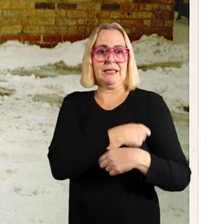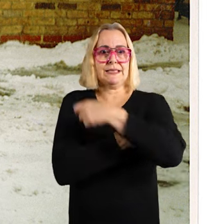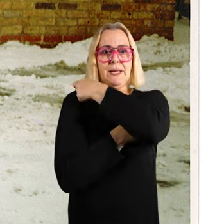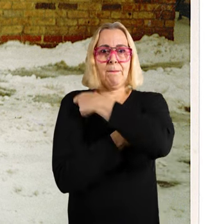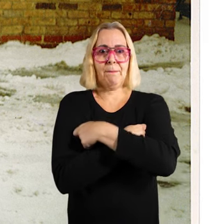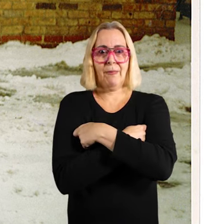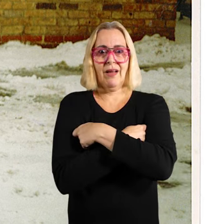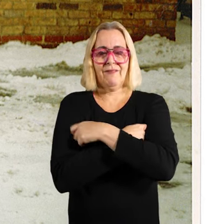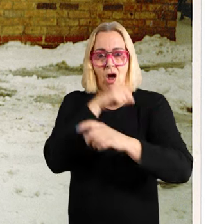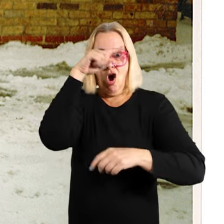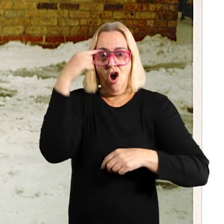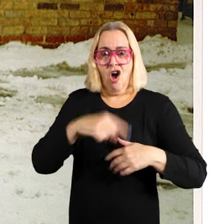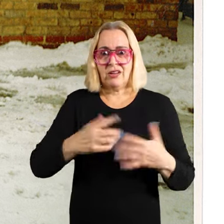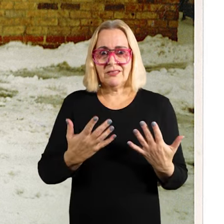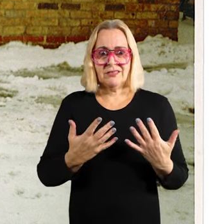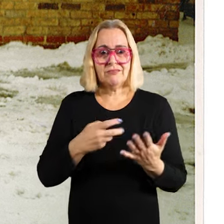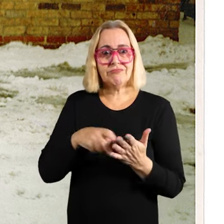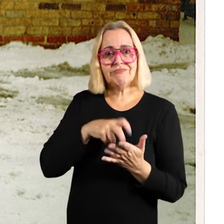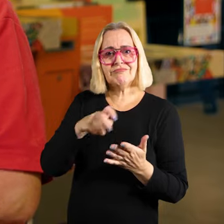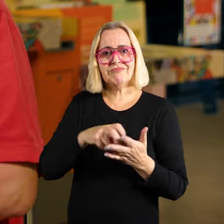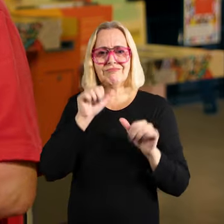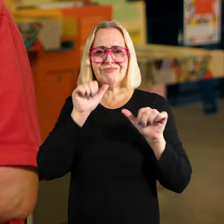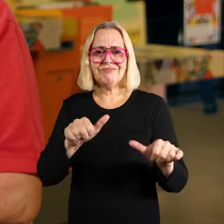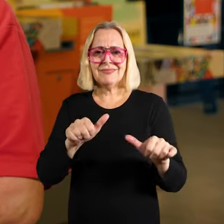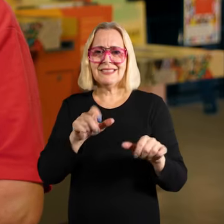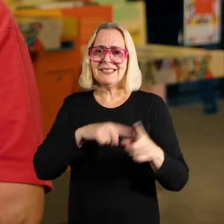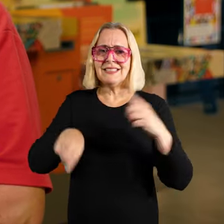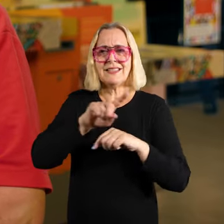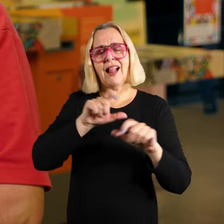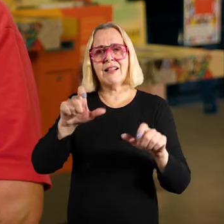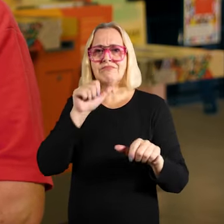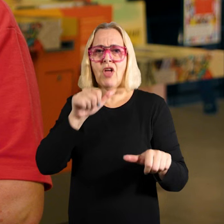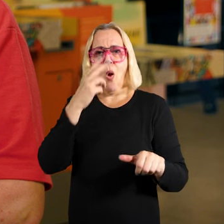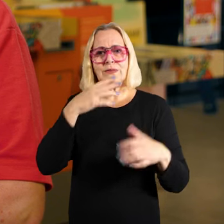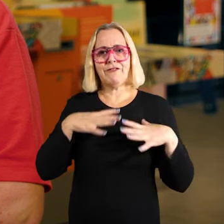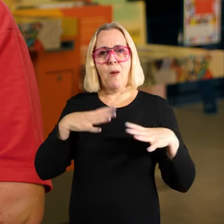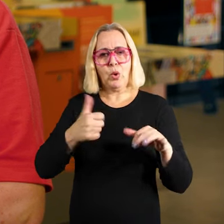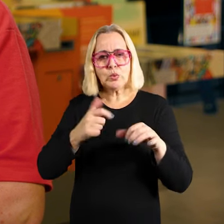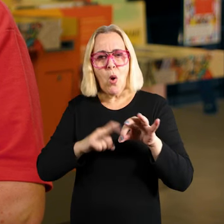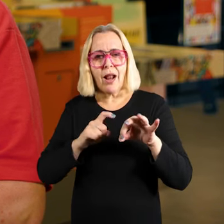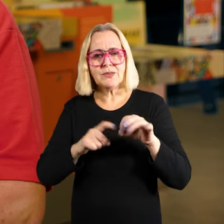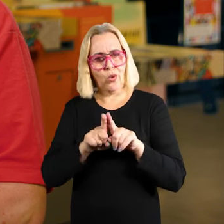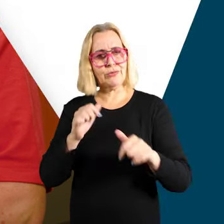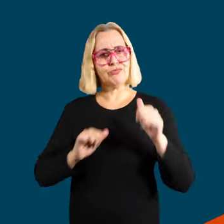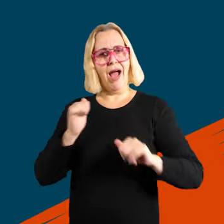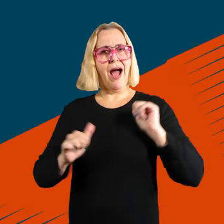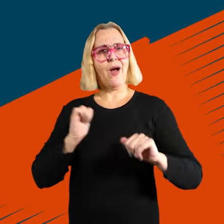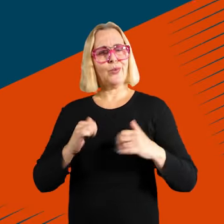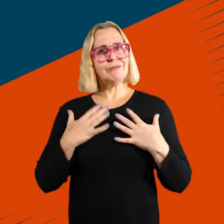you know, if you did get too hot, you just unzip the sleeves and you just walked around like that. So I think that was my favourite.